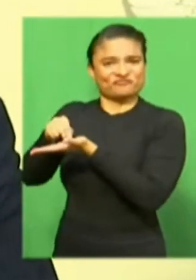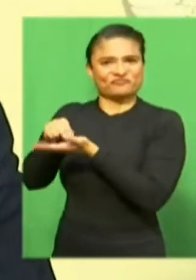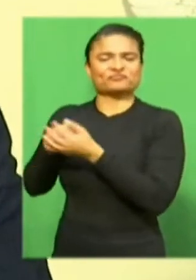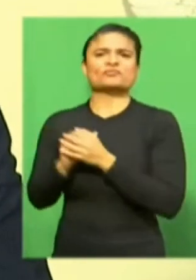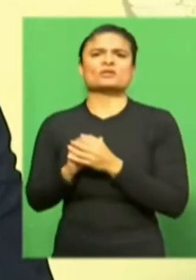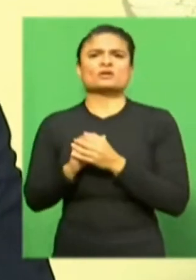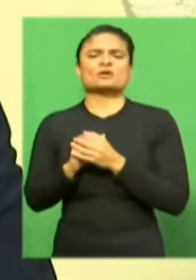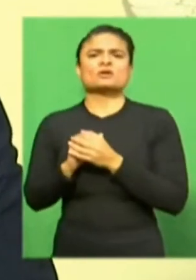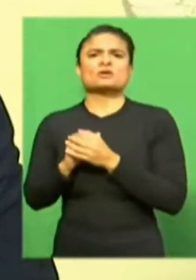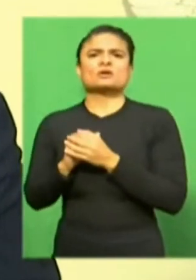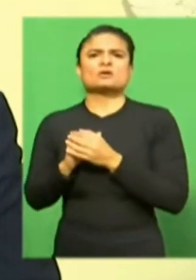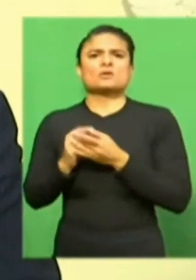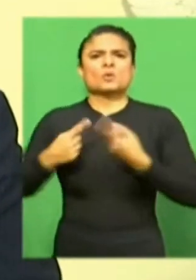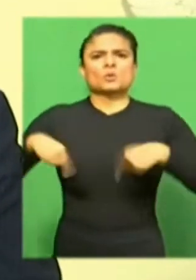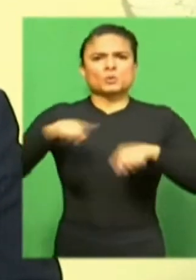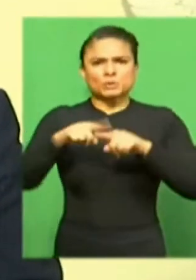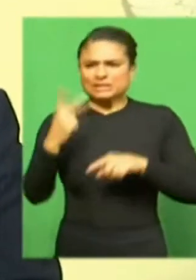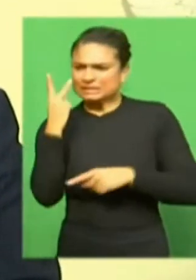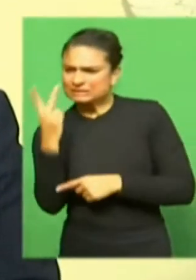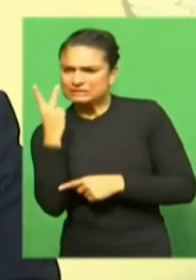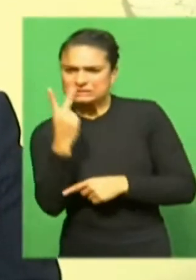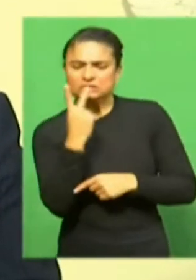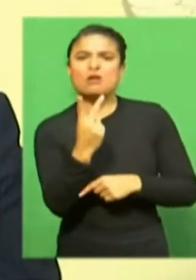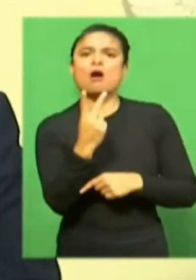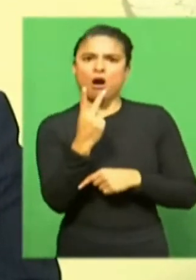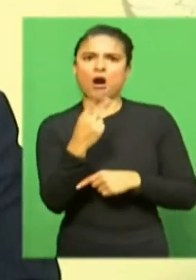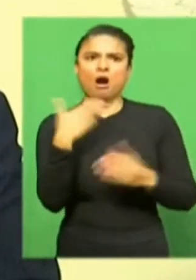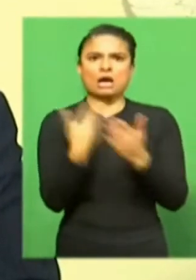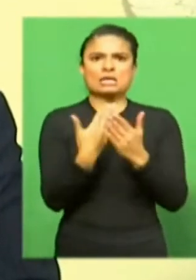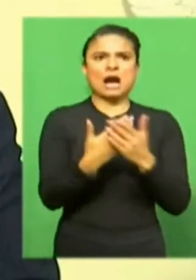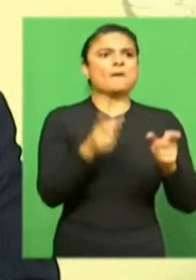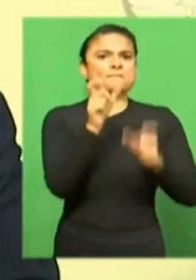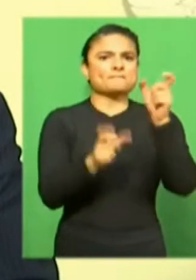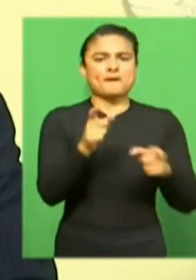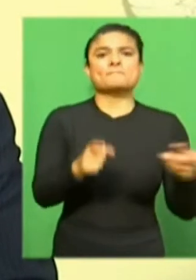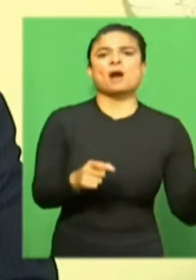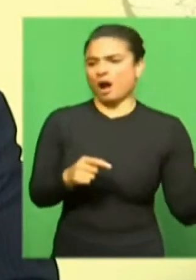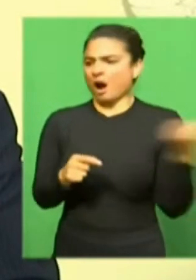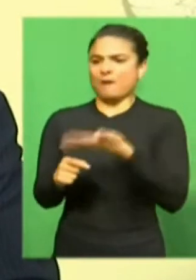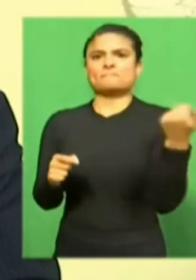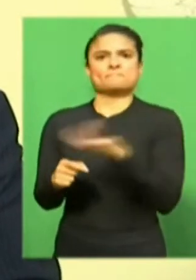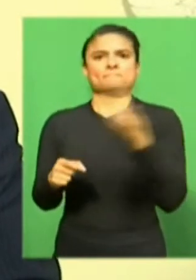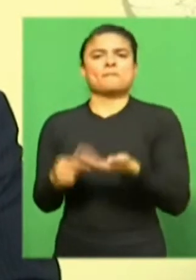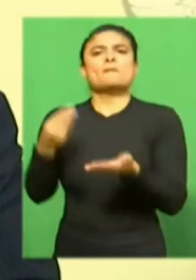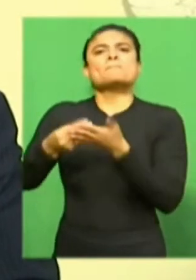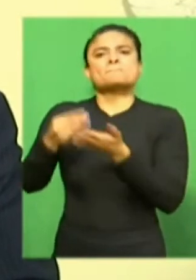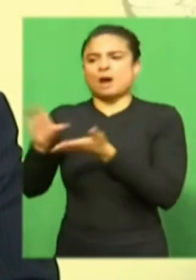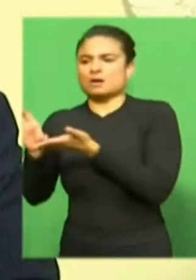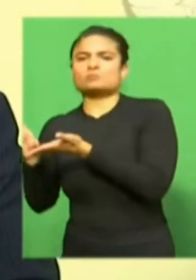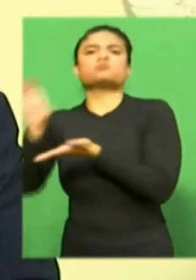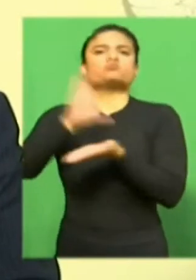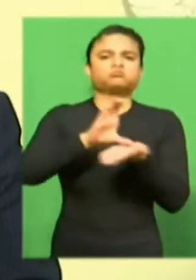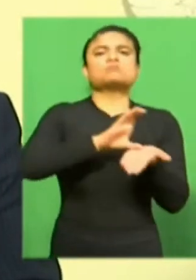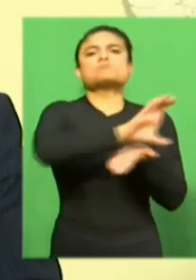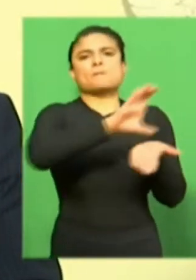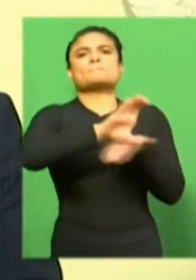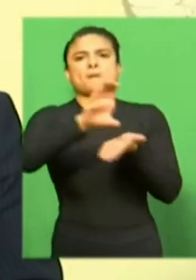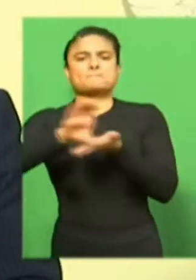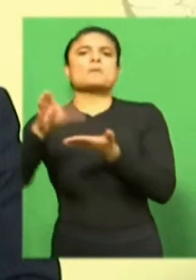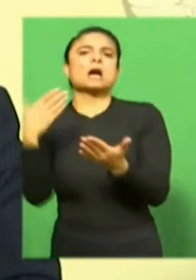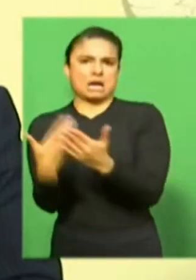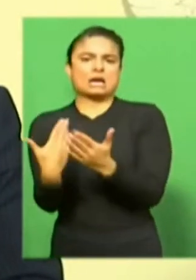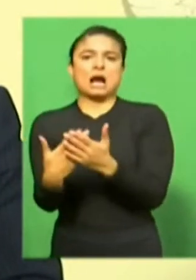Applications for this period are open, and the UIF will facilitate payments as quickly as